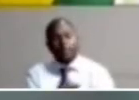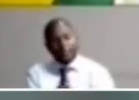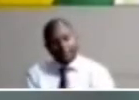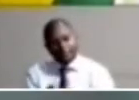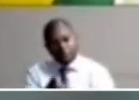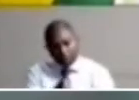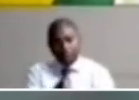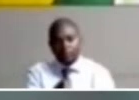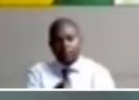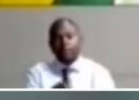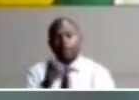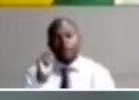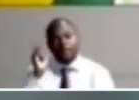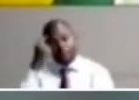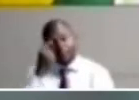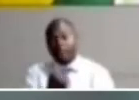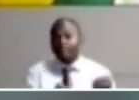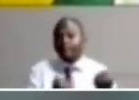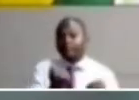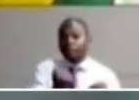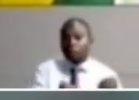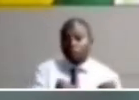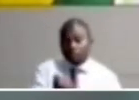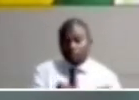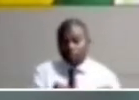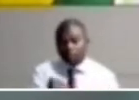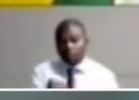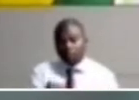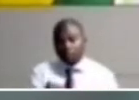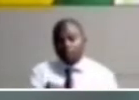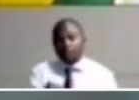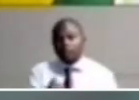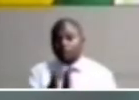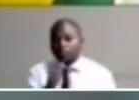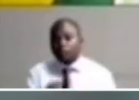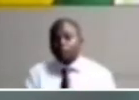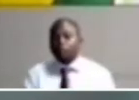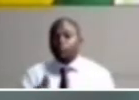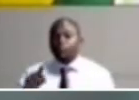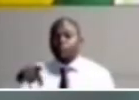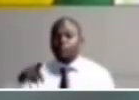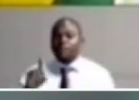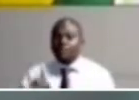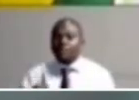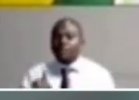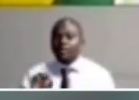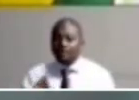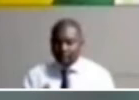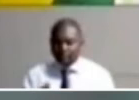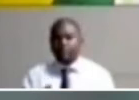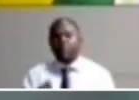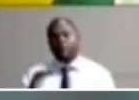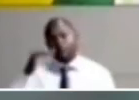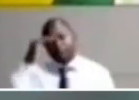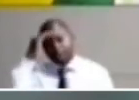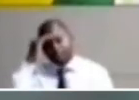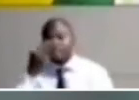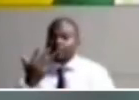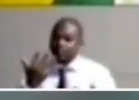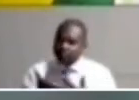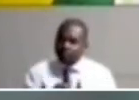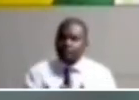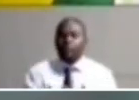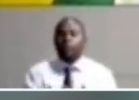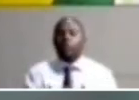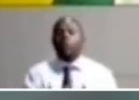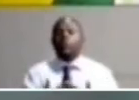Additionally, government vehicles that do not belong to UPDF, police, prisons, or